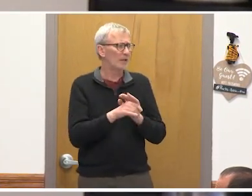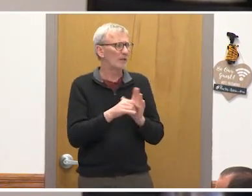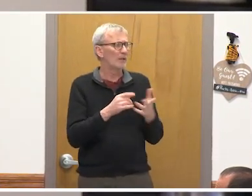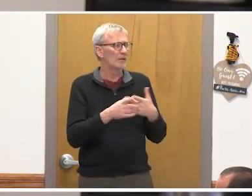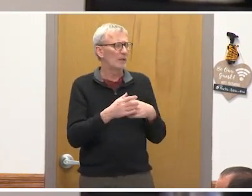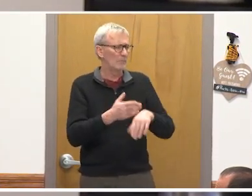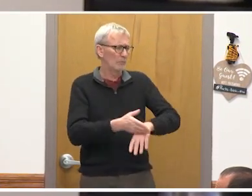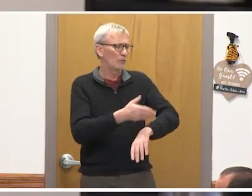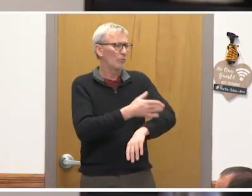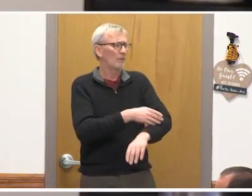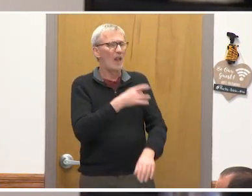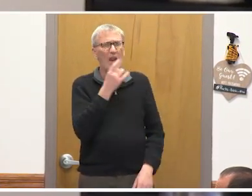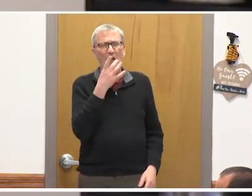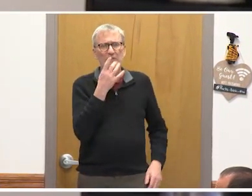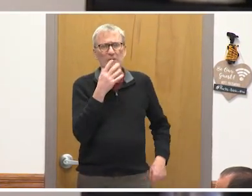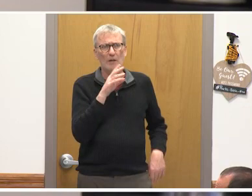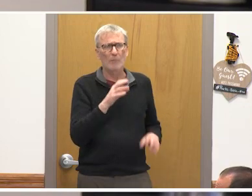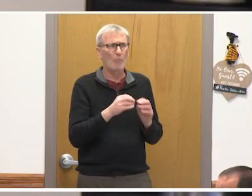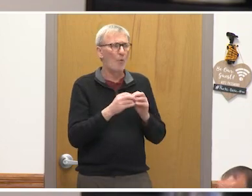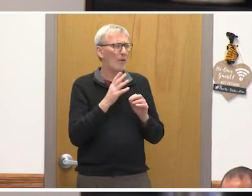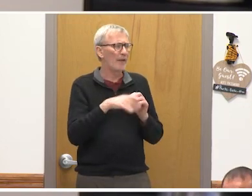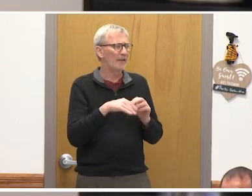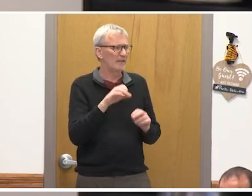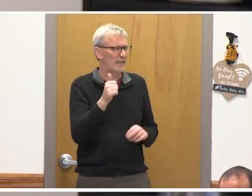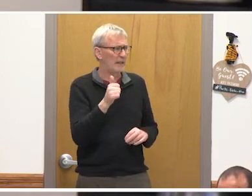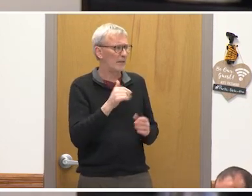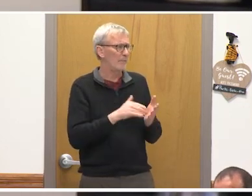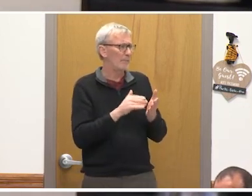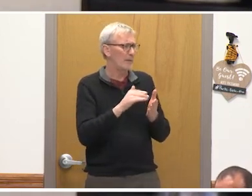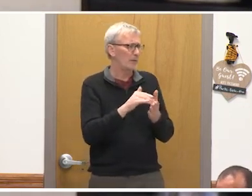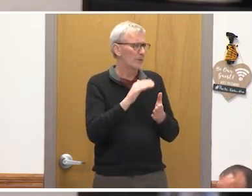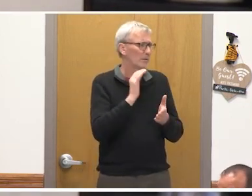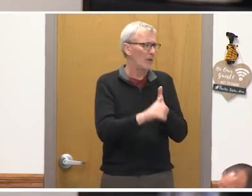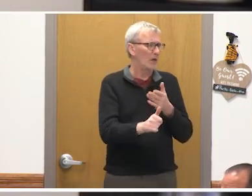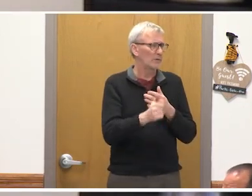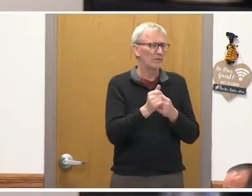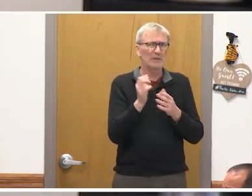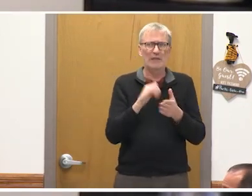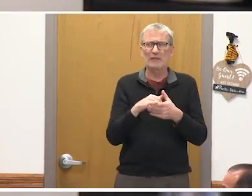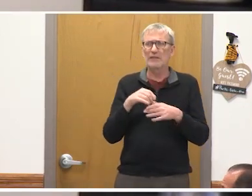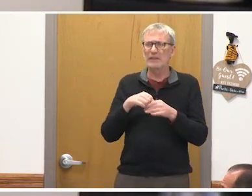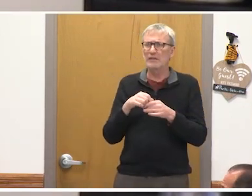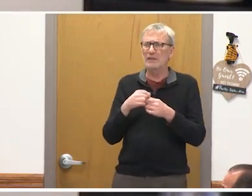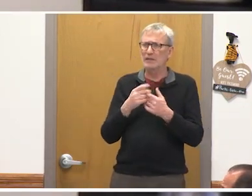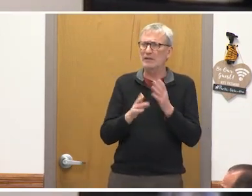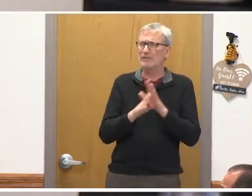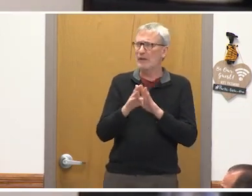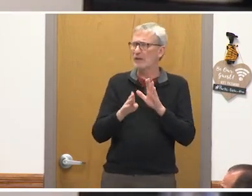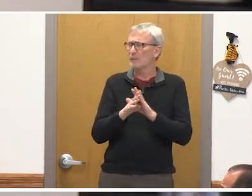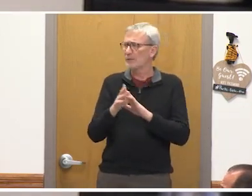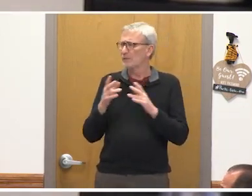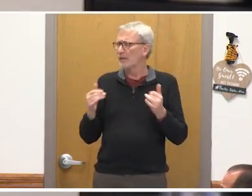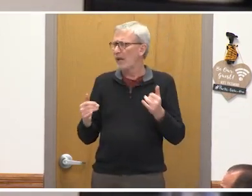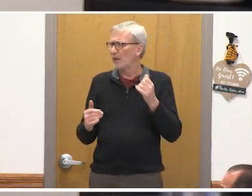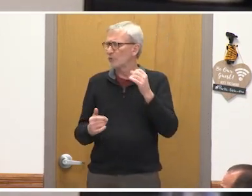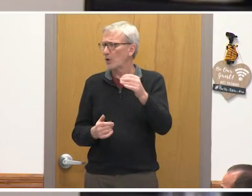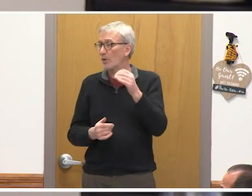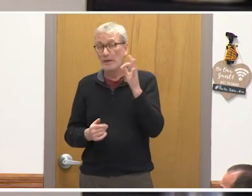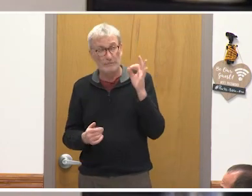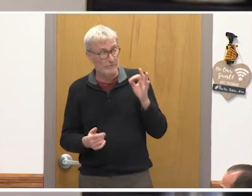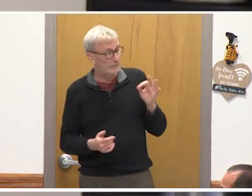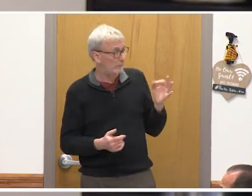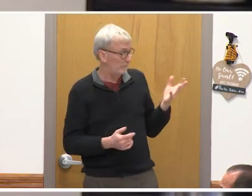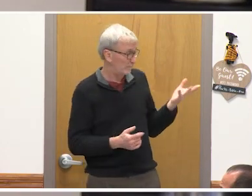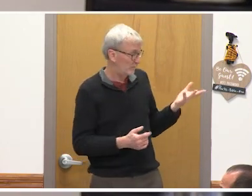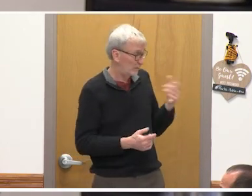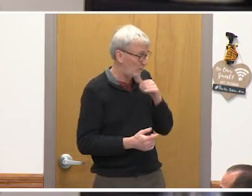that is over $10 million, I believe, that is in development right now. And so if that is